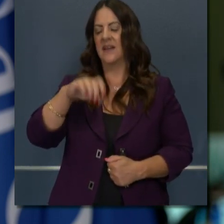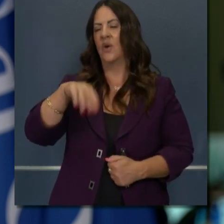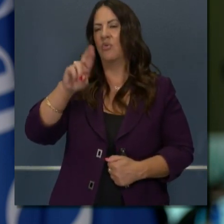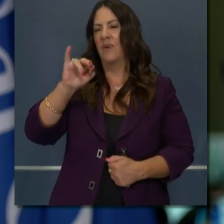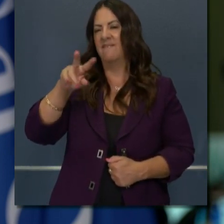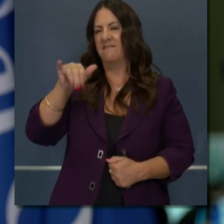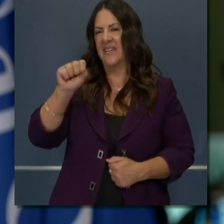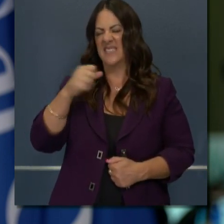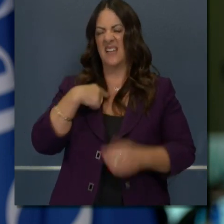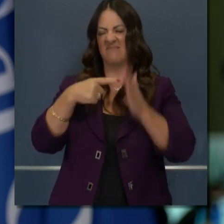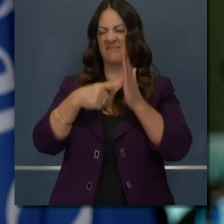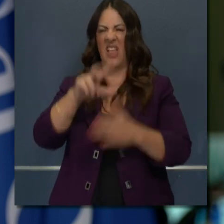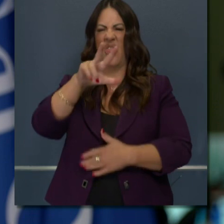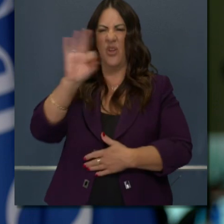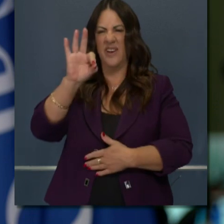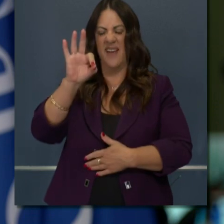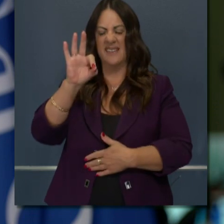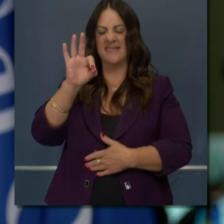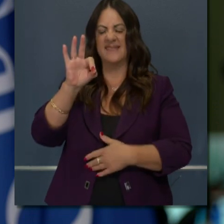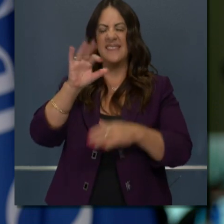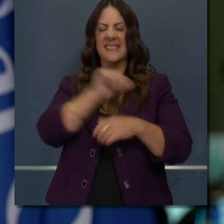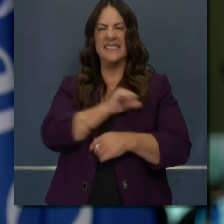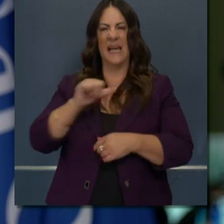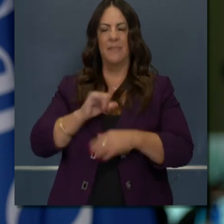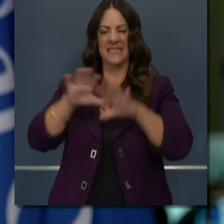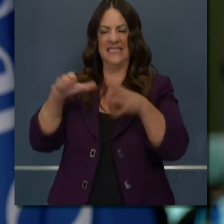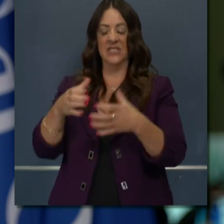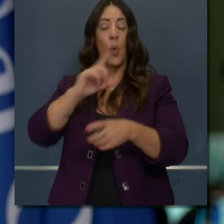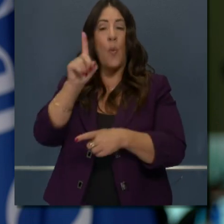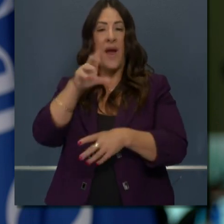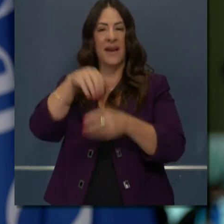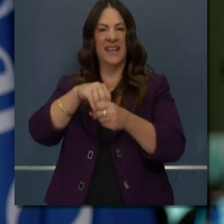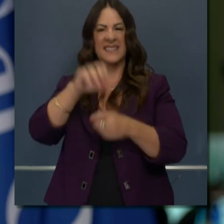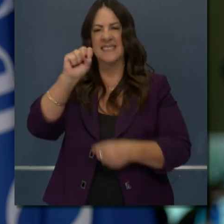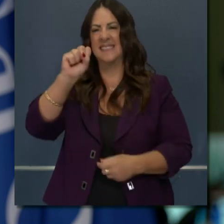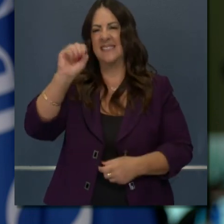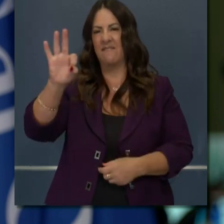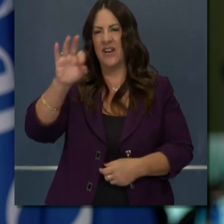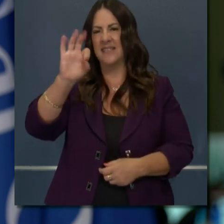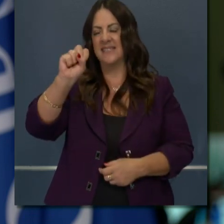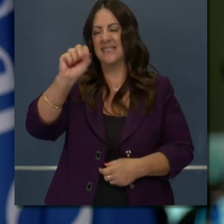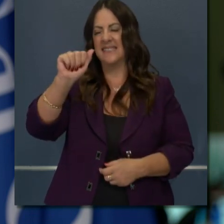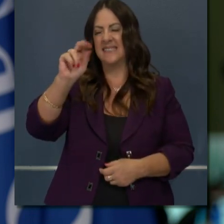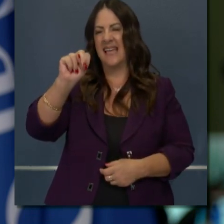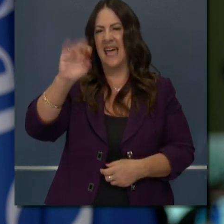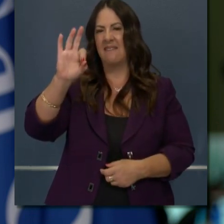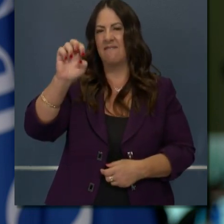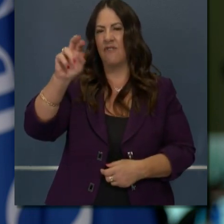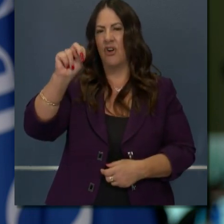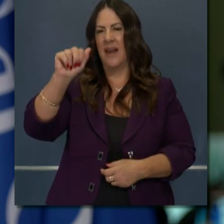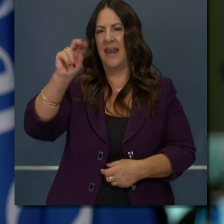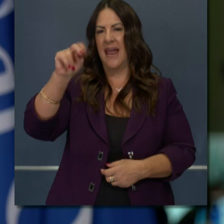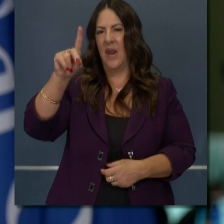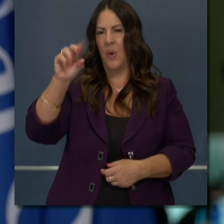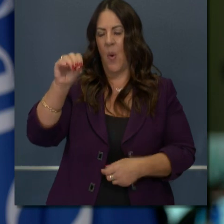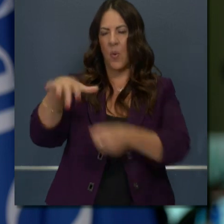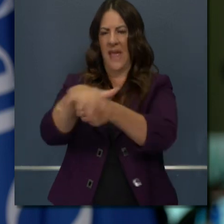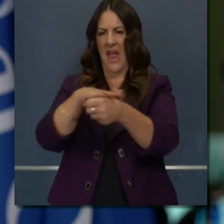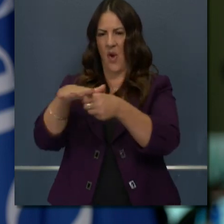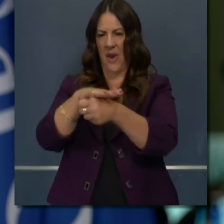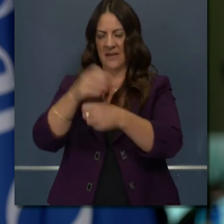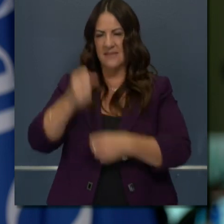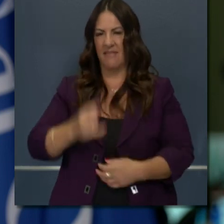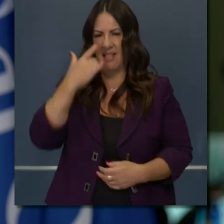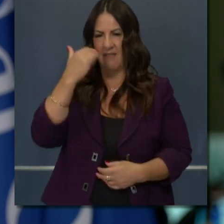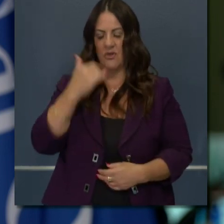represent the 39th Assembly District, which includes the San Fernando Valley of Los Angeles. As chair of the Joint Legislative Committee